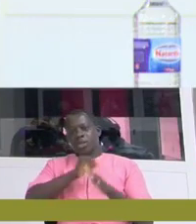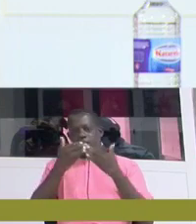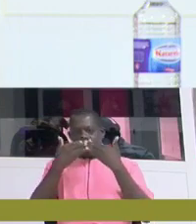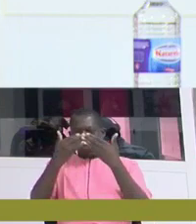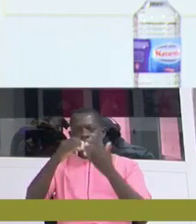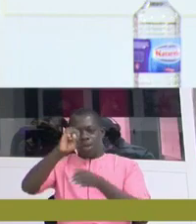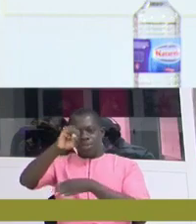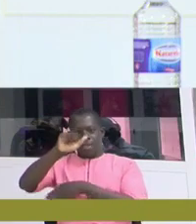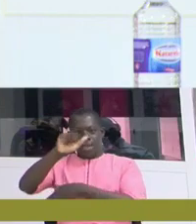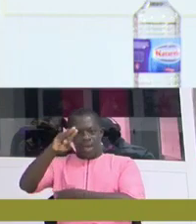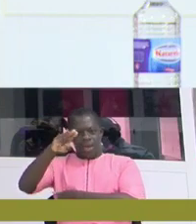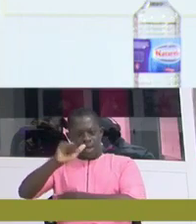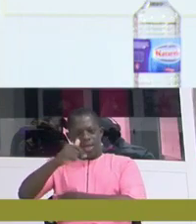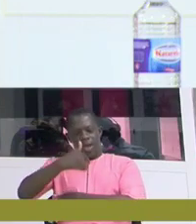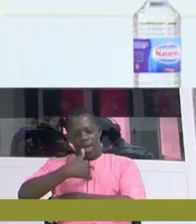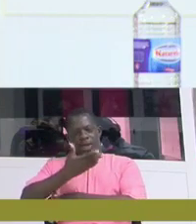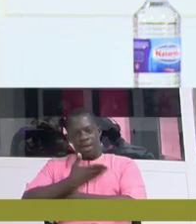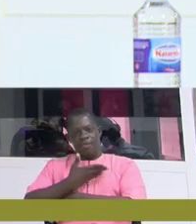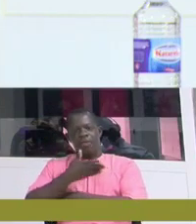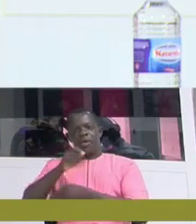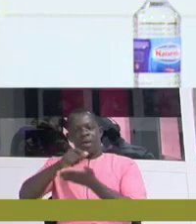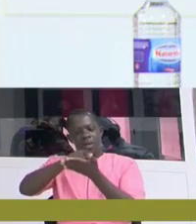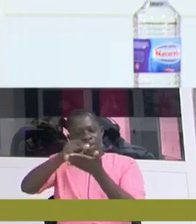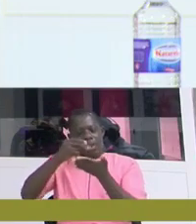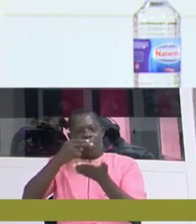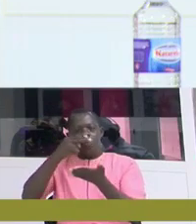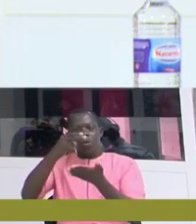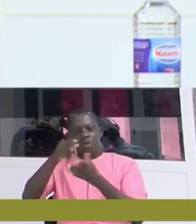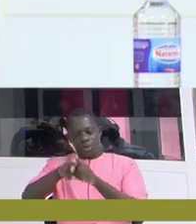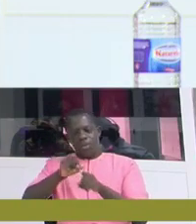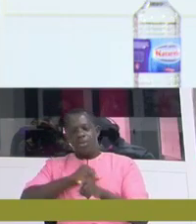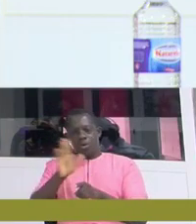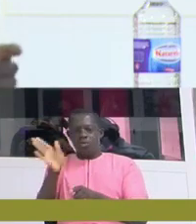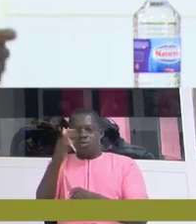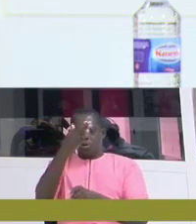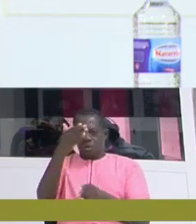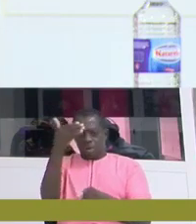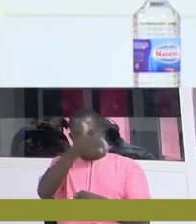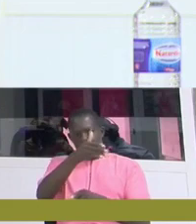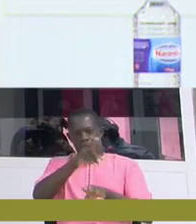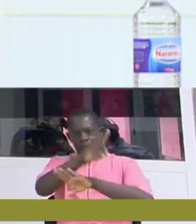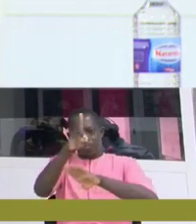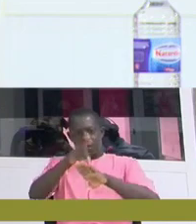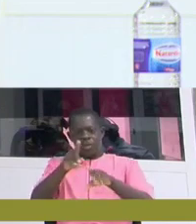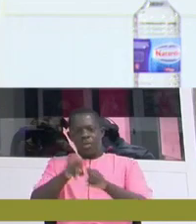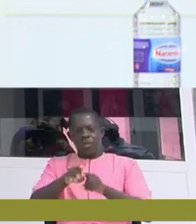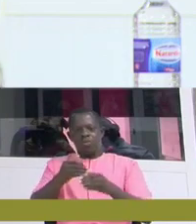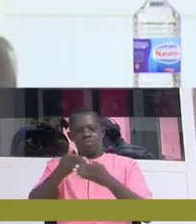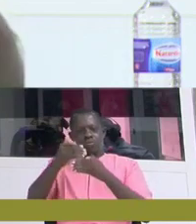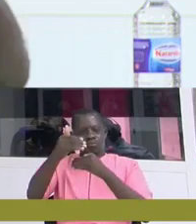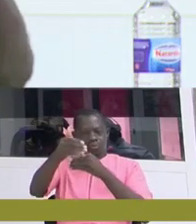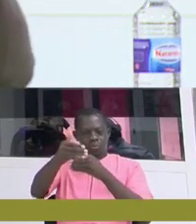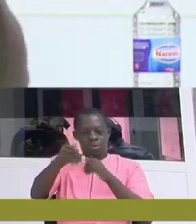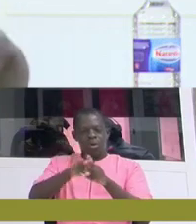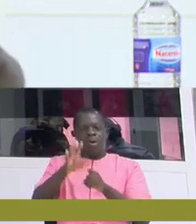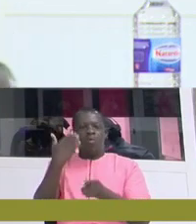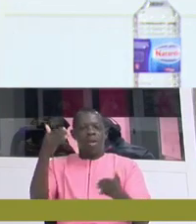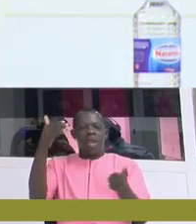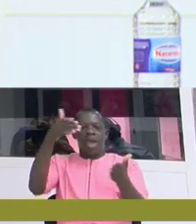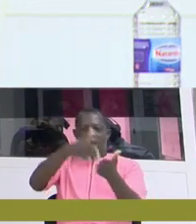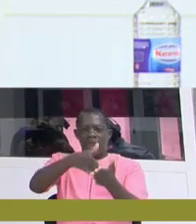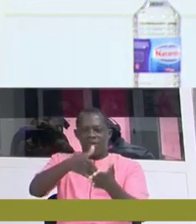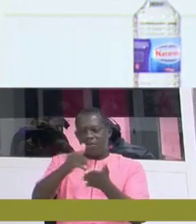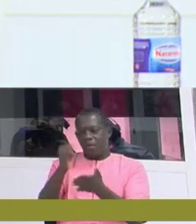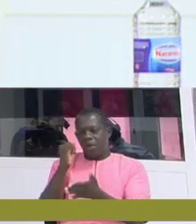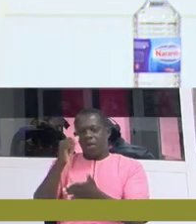Sana, "Nyamole bembulu." I have cannabis. Kaka ingataje. He said to him, "Let's go there." Akwata mbita nyato. He said he led him. Abiri futata sata ukoma.